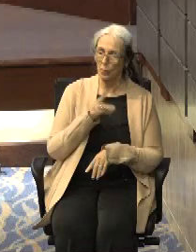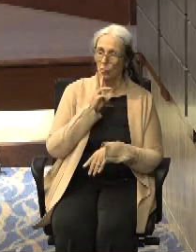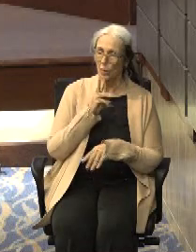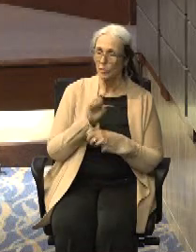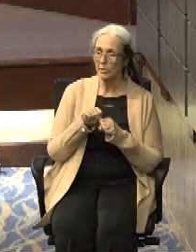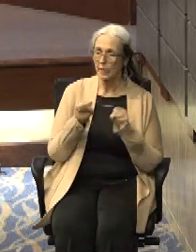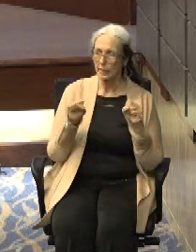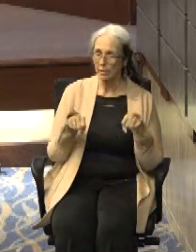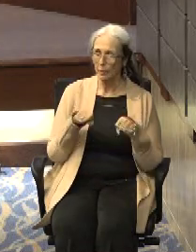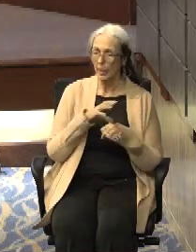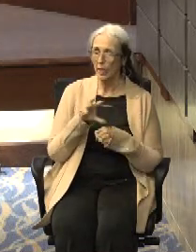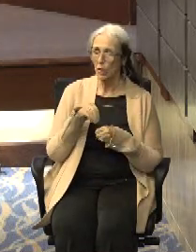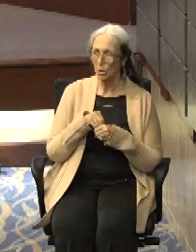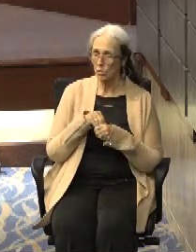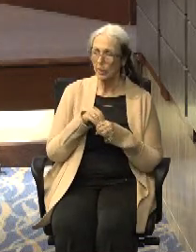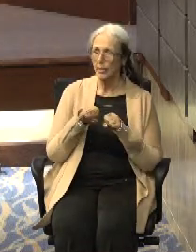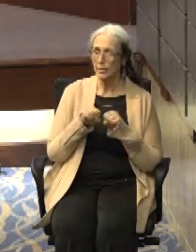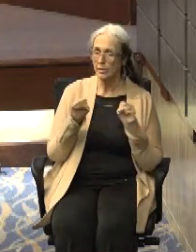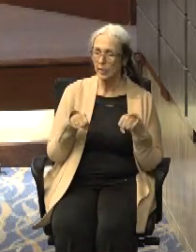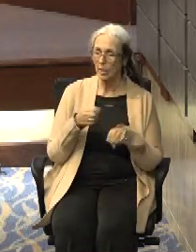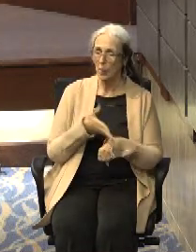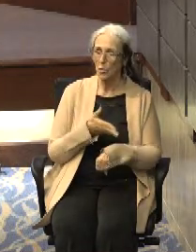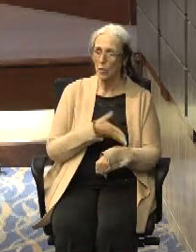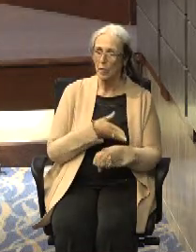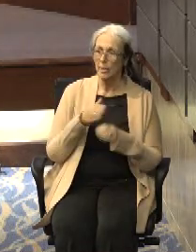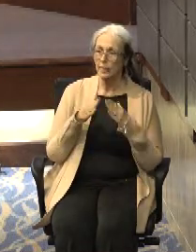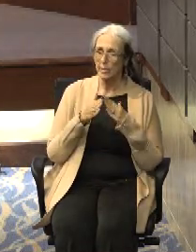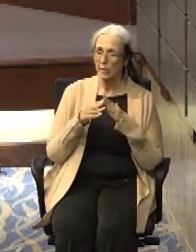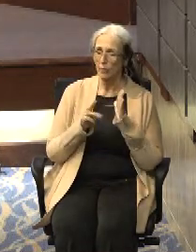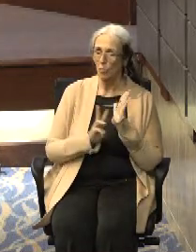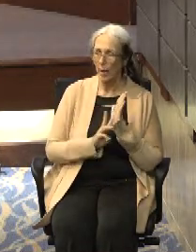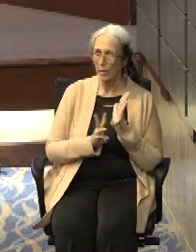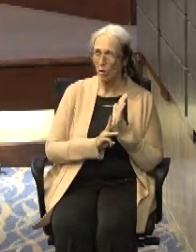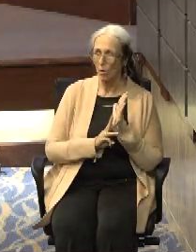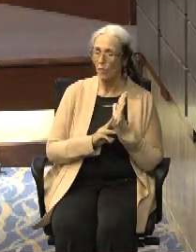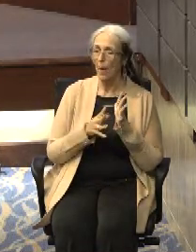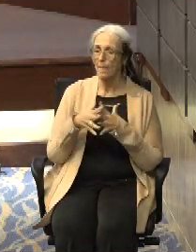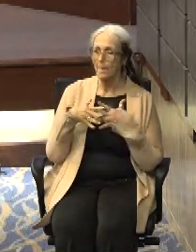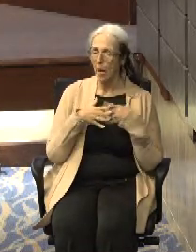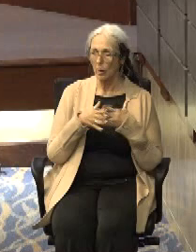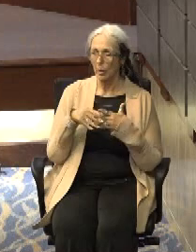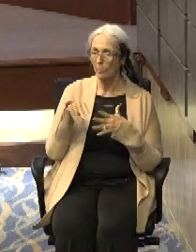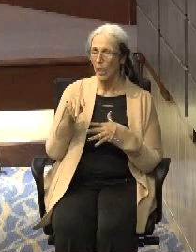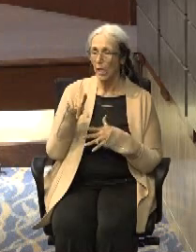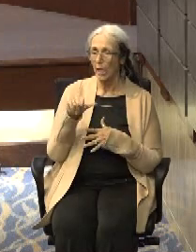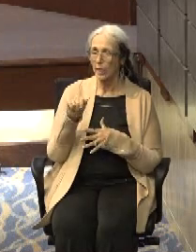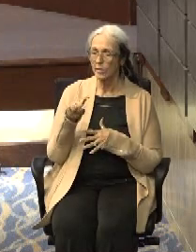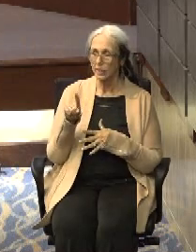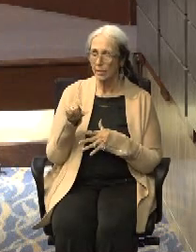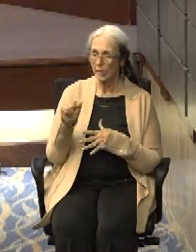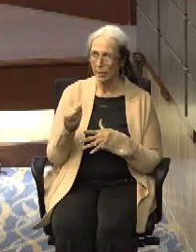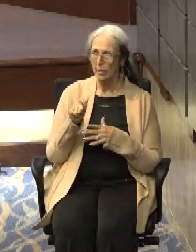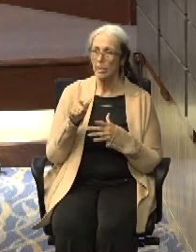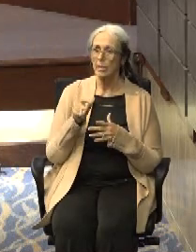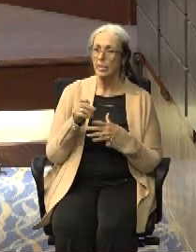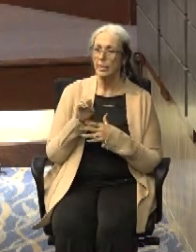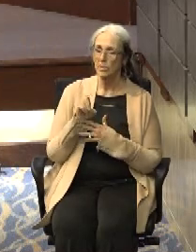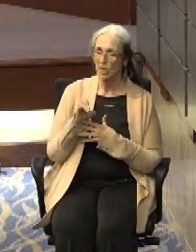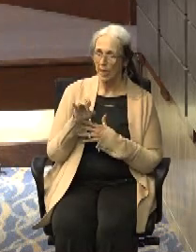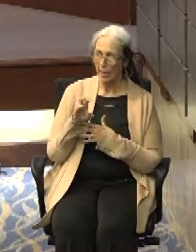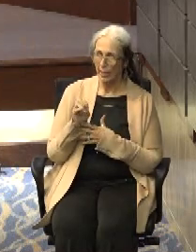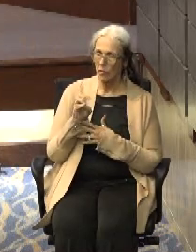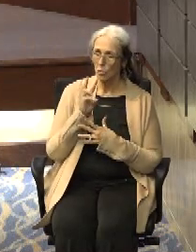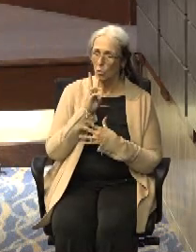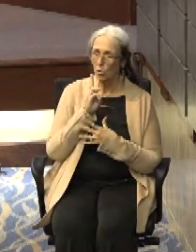system, including the system improvement in the City of Waco for the American Plaza to Exchange Parkway